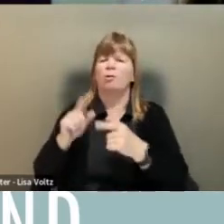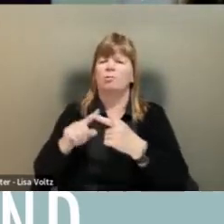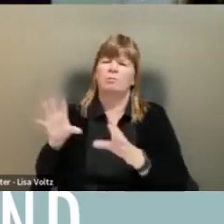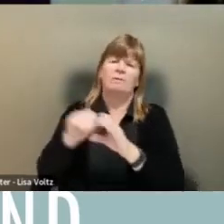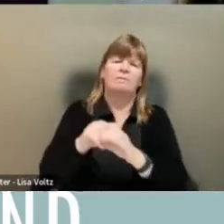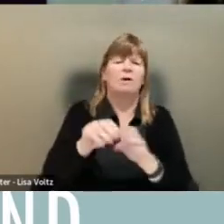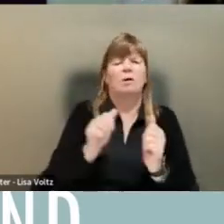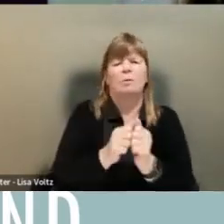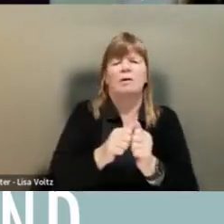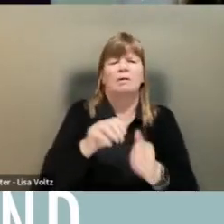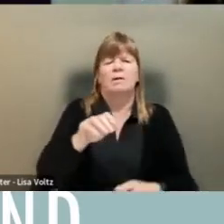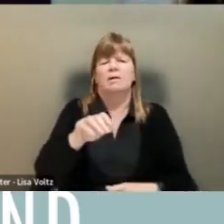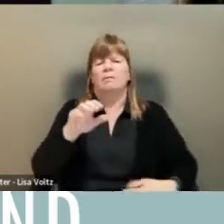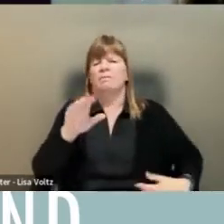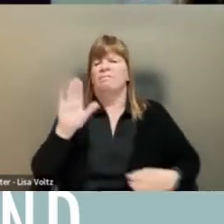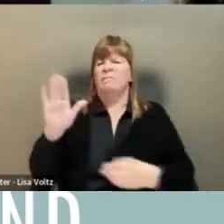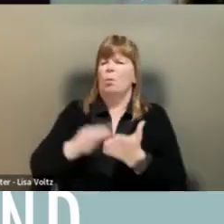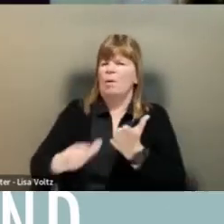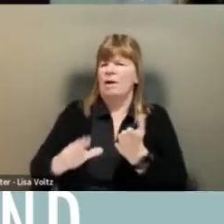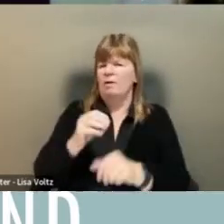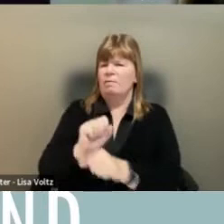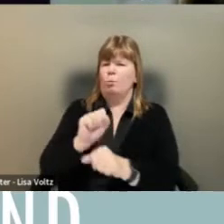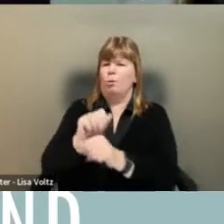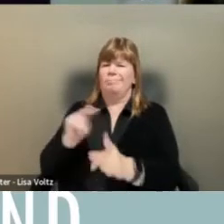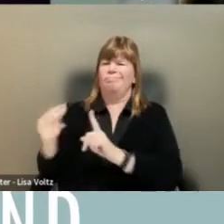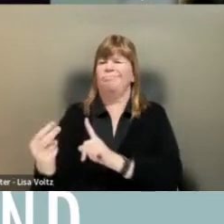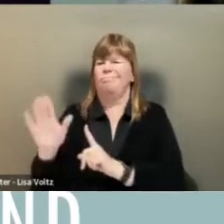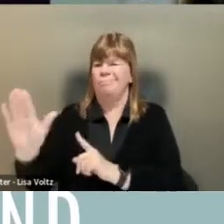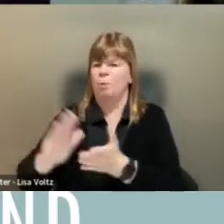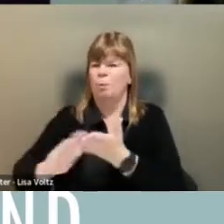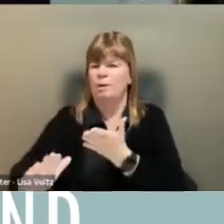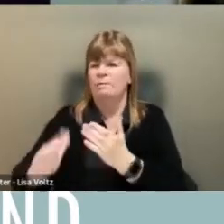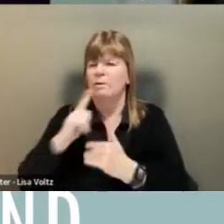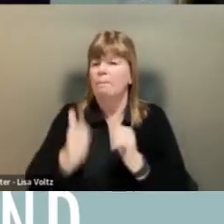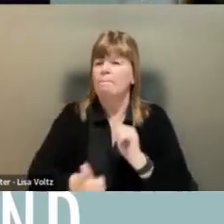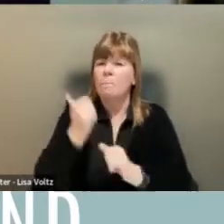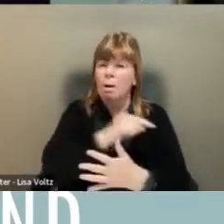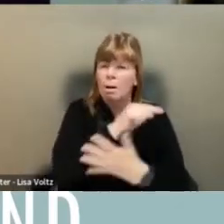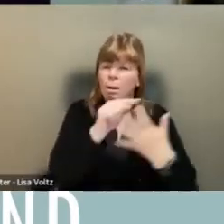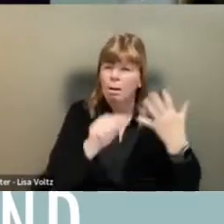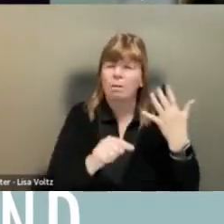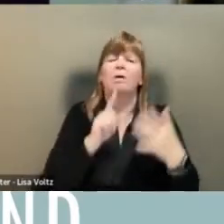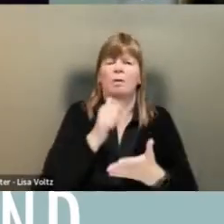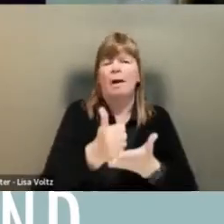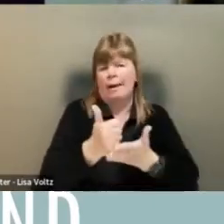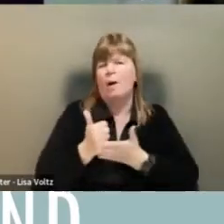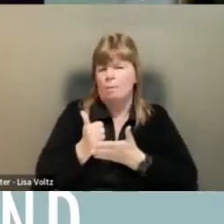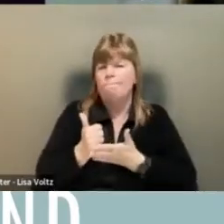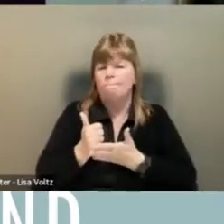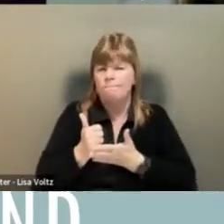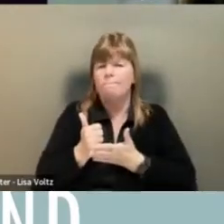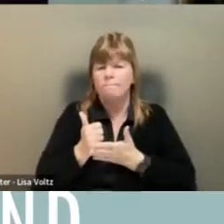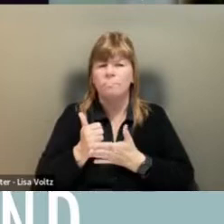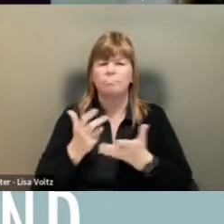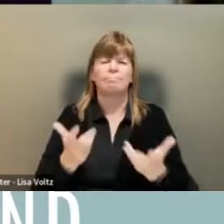CWP waiver and the employment side of that waiver. And so I think all of those things really helped us